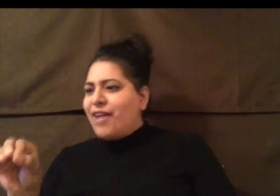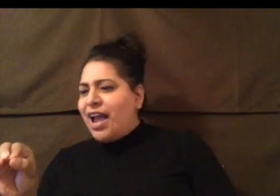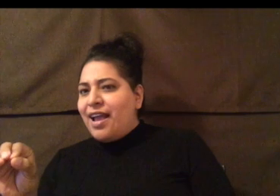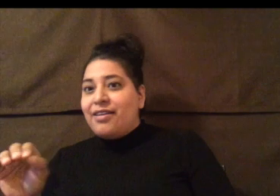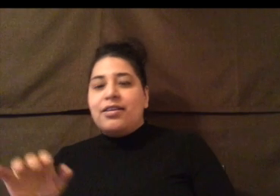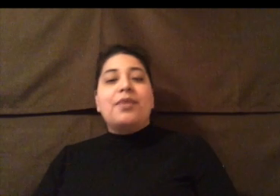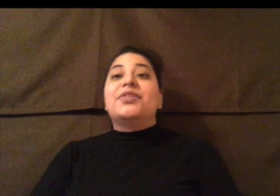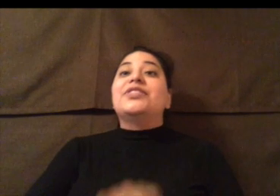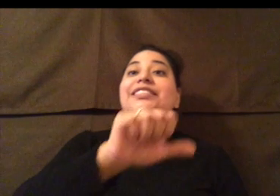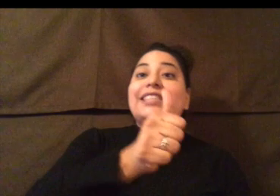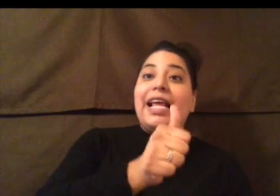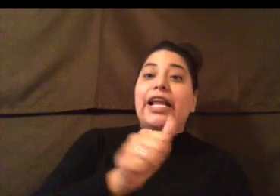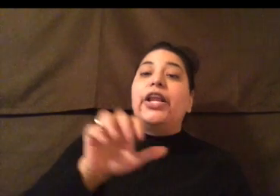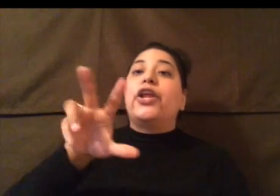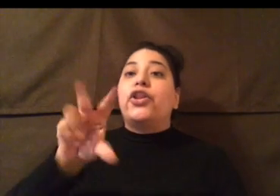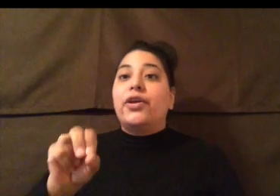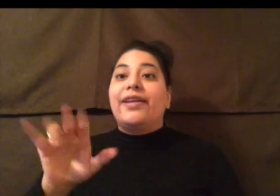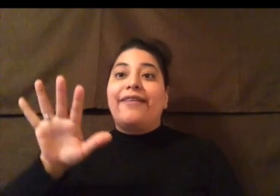and I'm going to add them up,